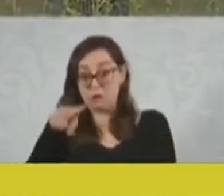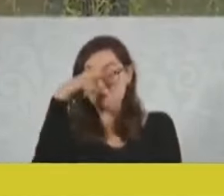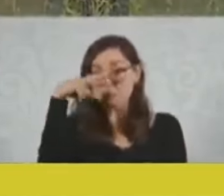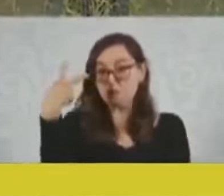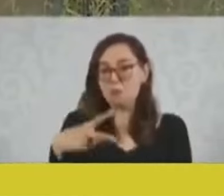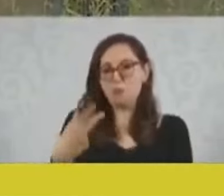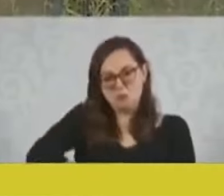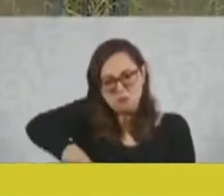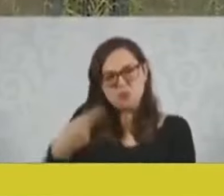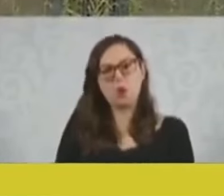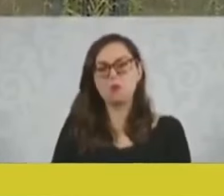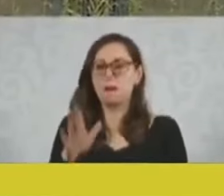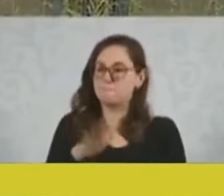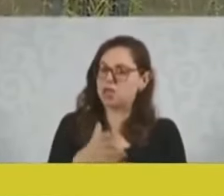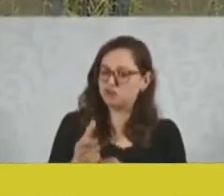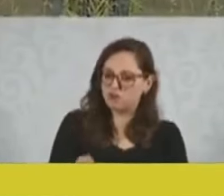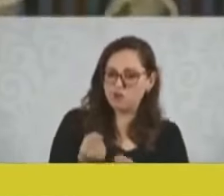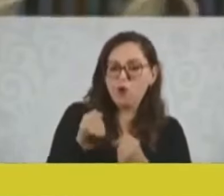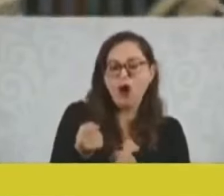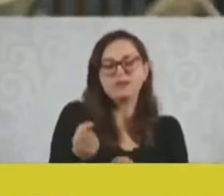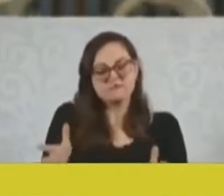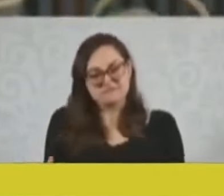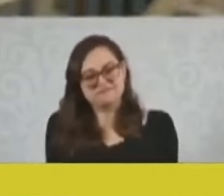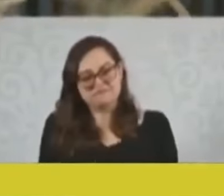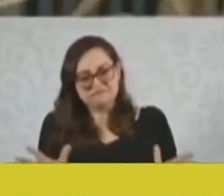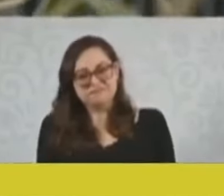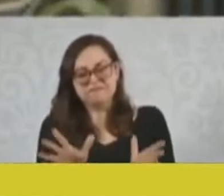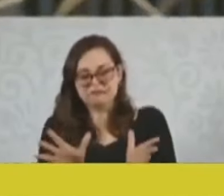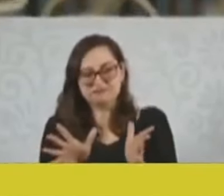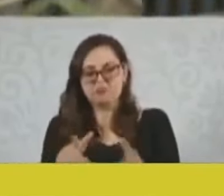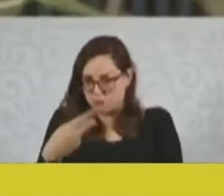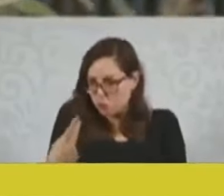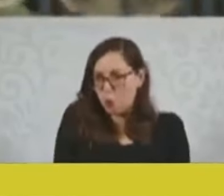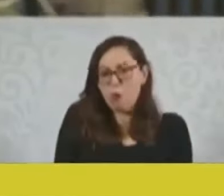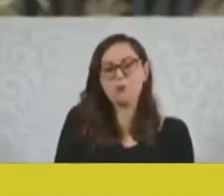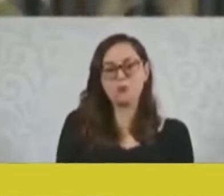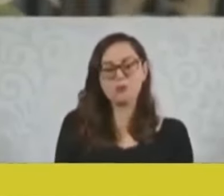Mexicana de Aviación, the airline of the peoples of Mexico.